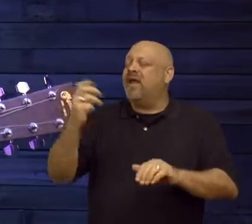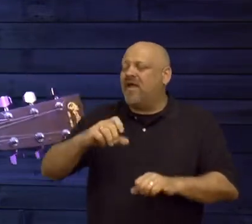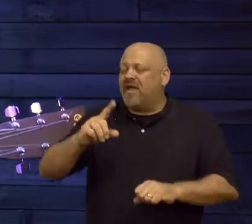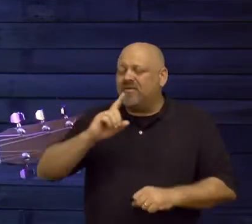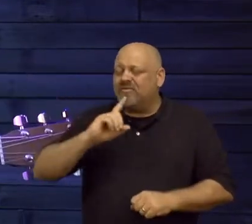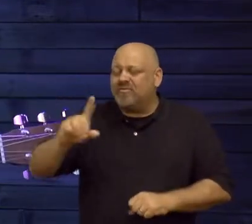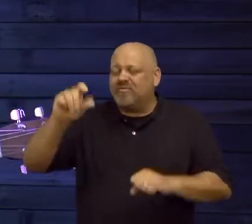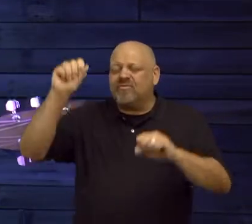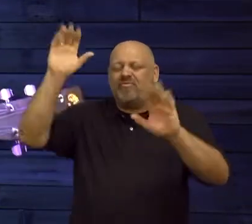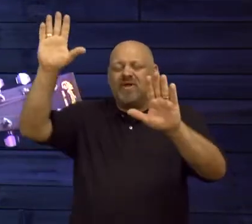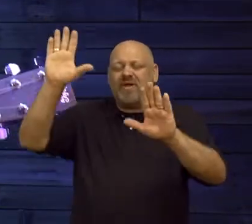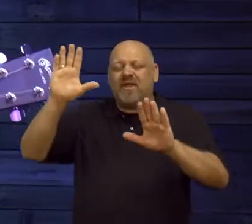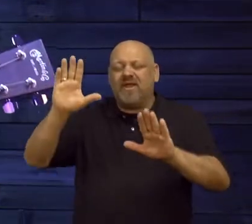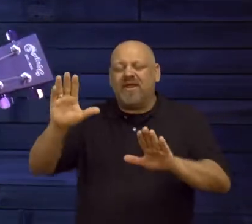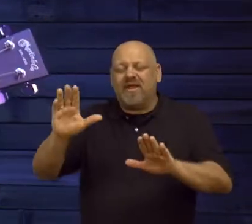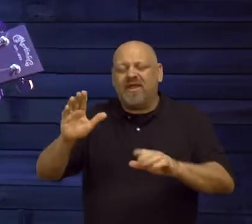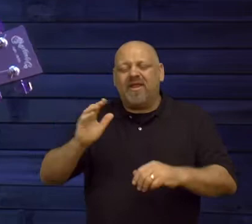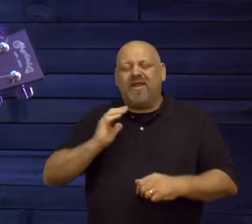how great